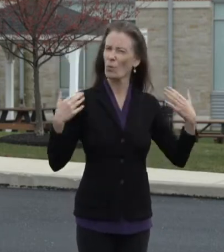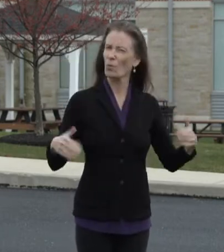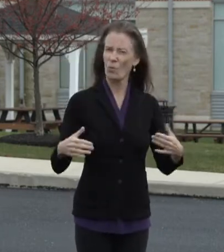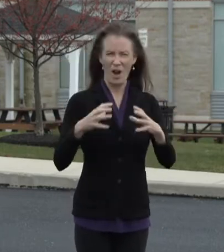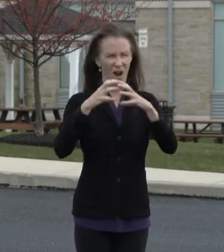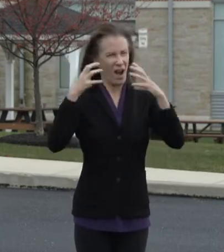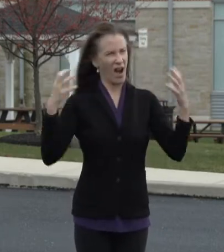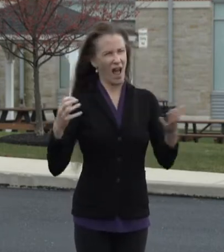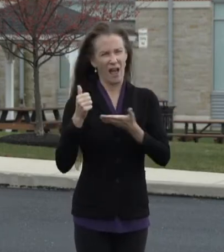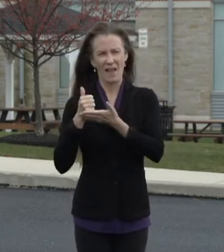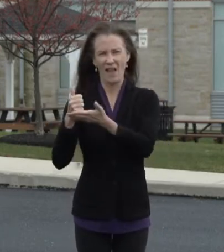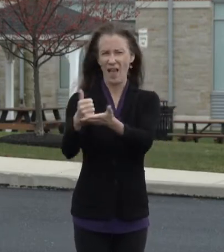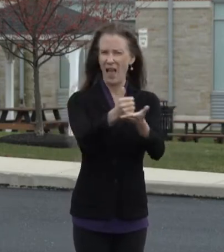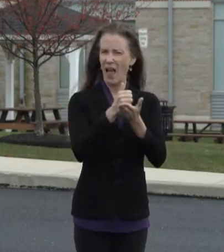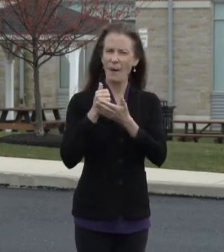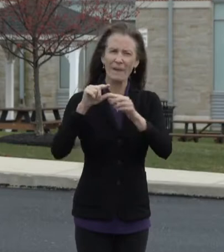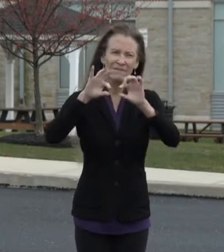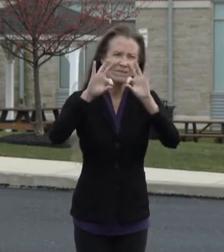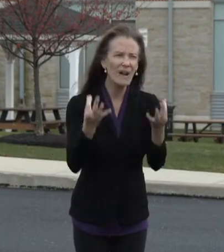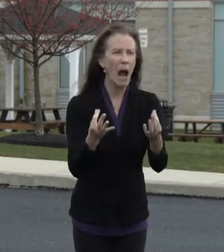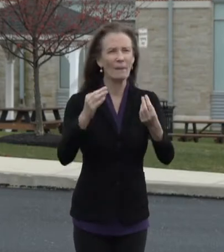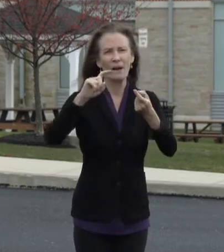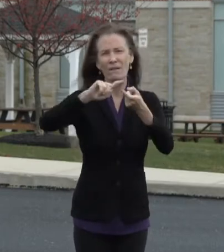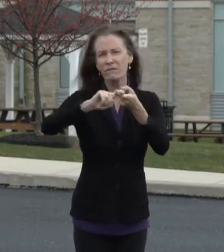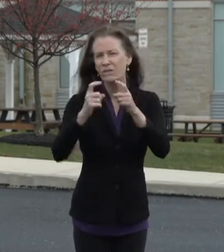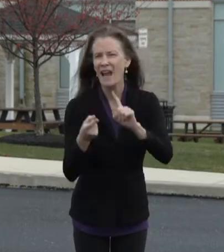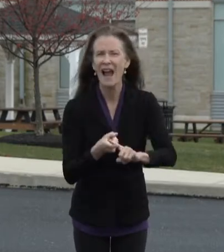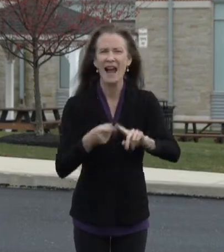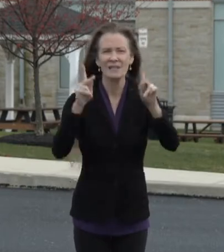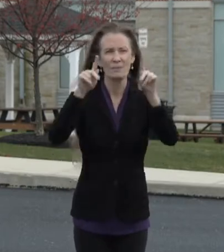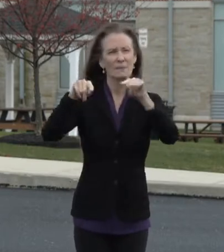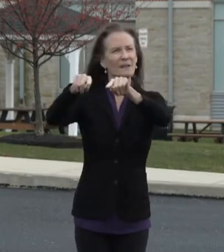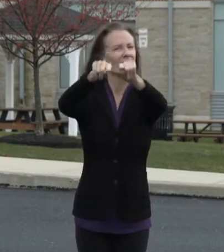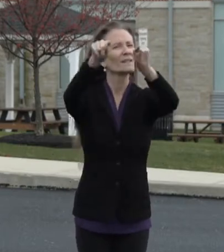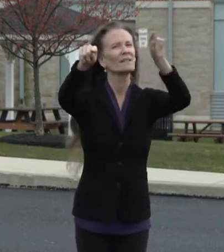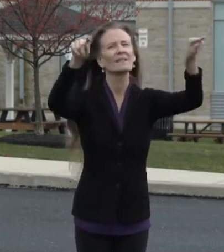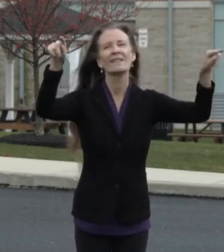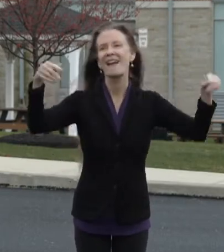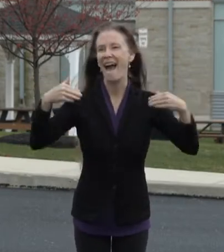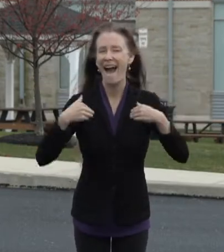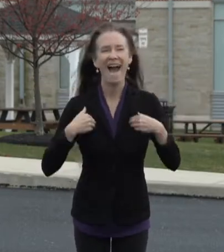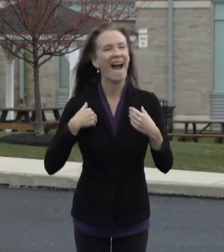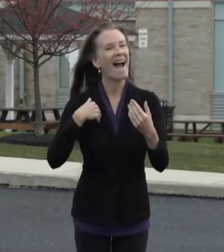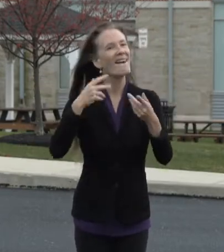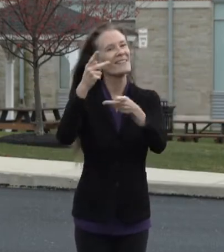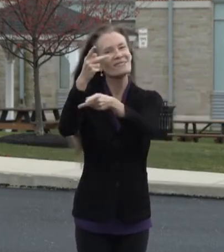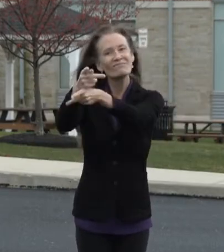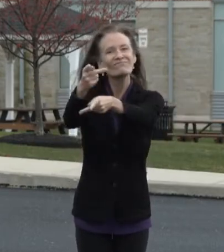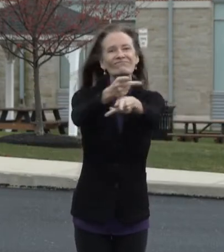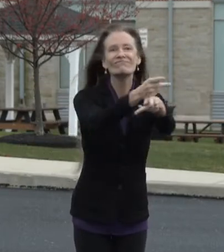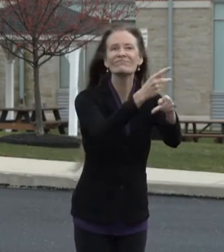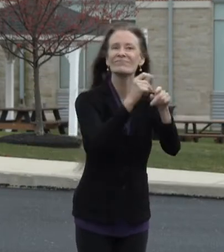ones in these facilities continue to receive the care that they need and they deserve.